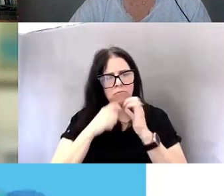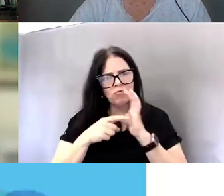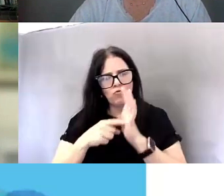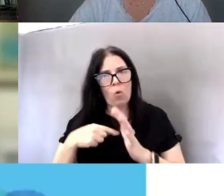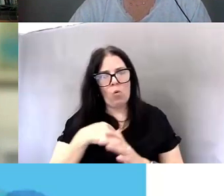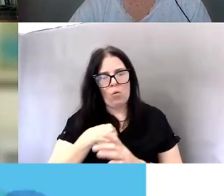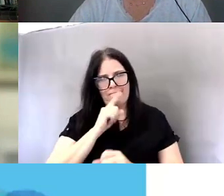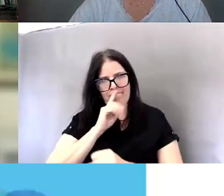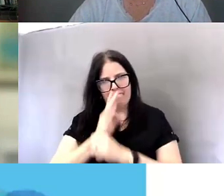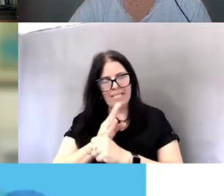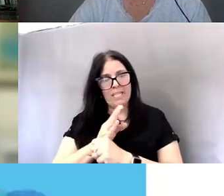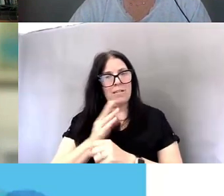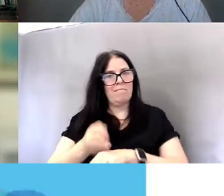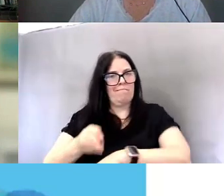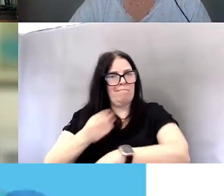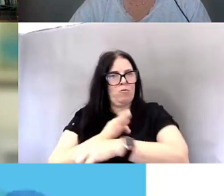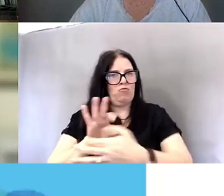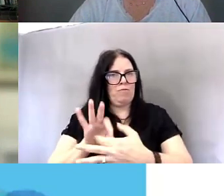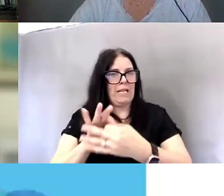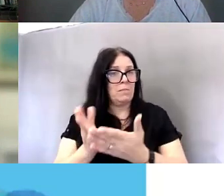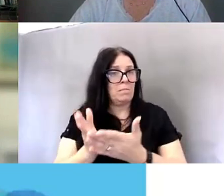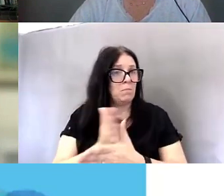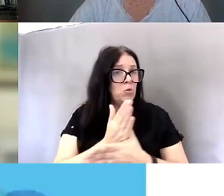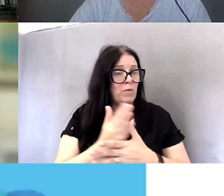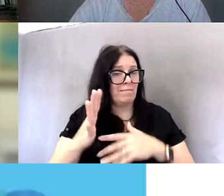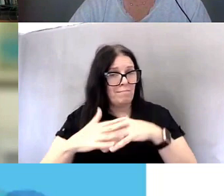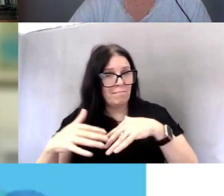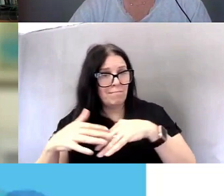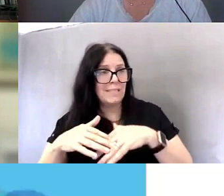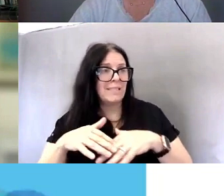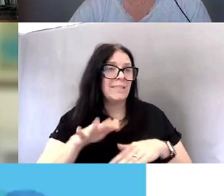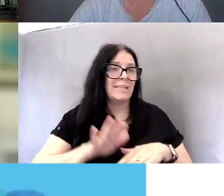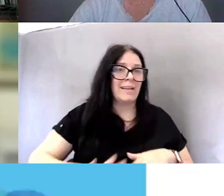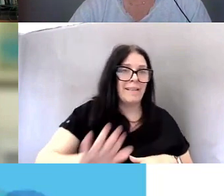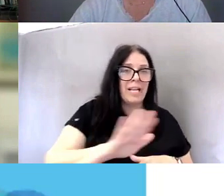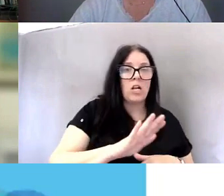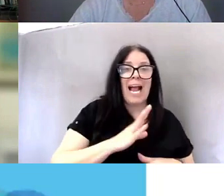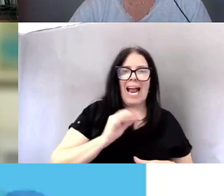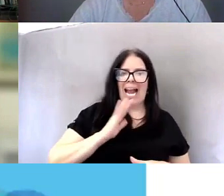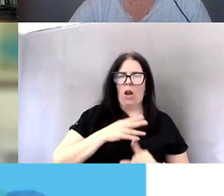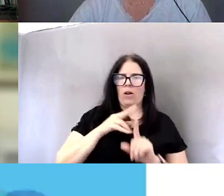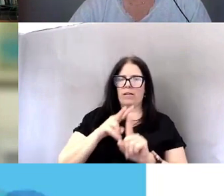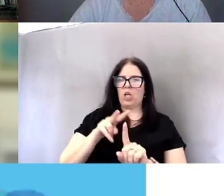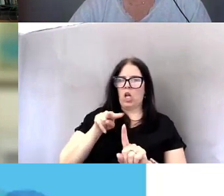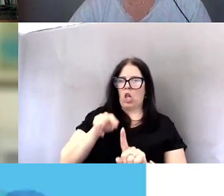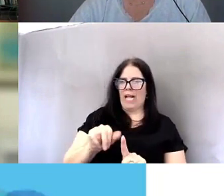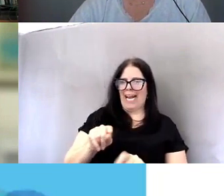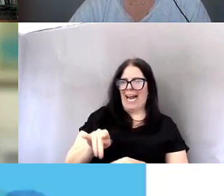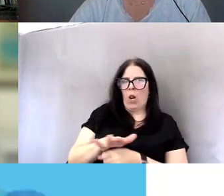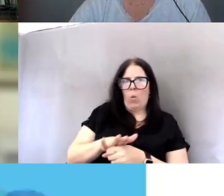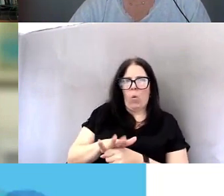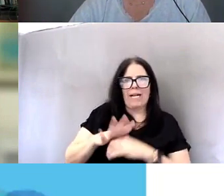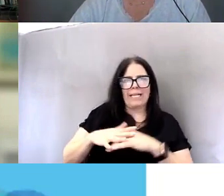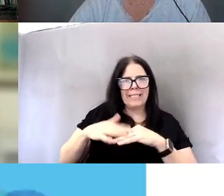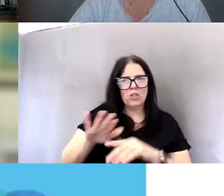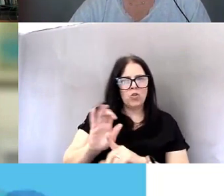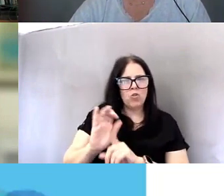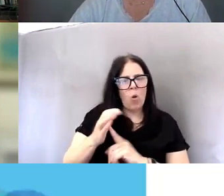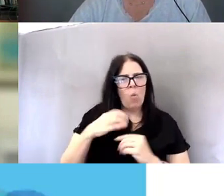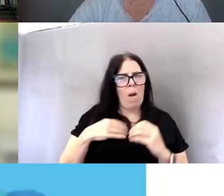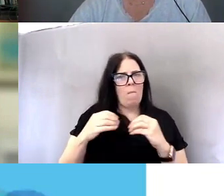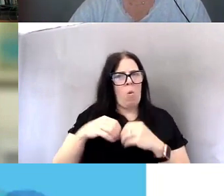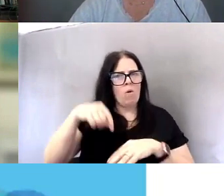improving relationships between nations and to improve our own understanding of local indigenous peoples and their cultures.